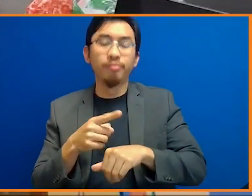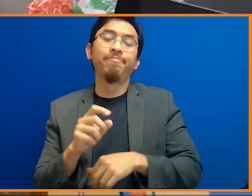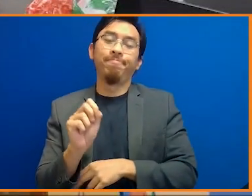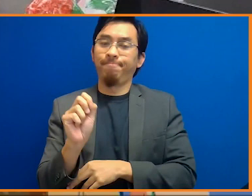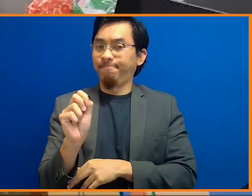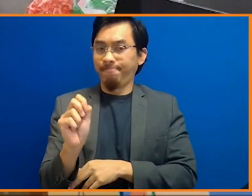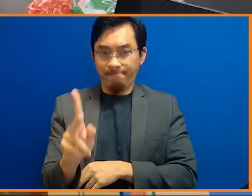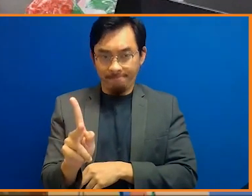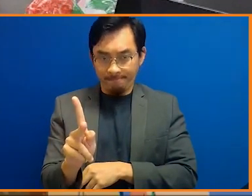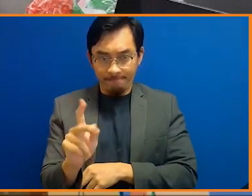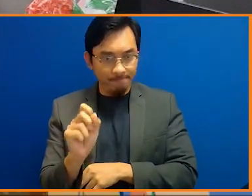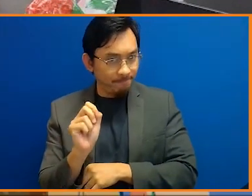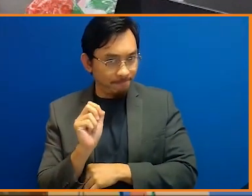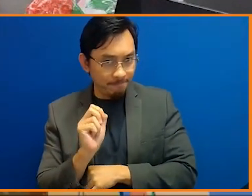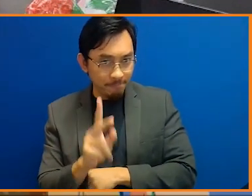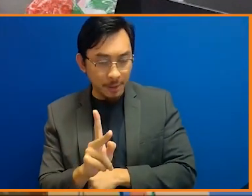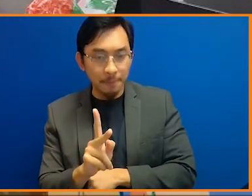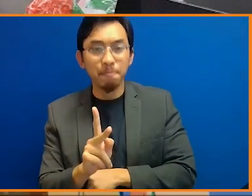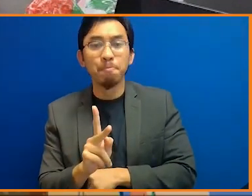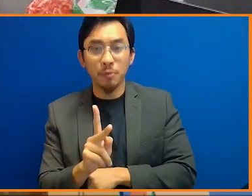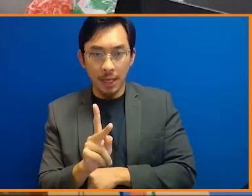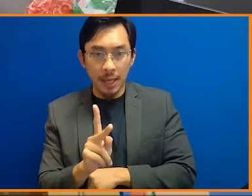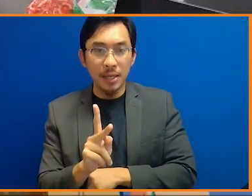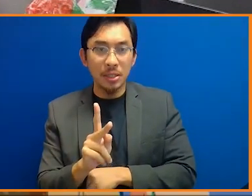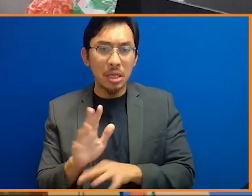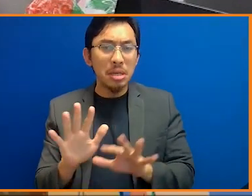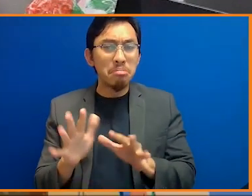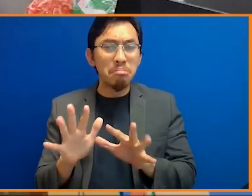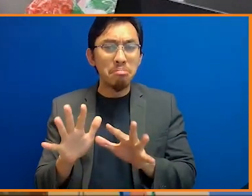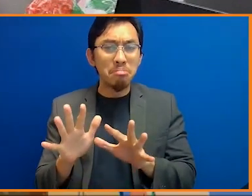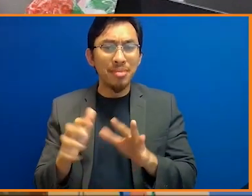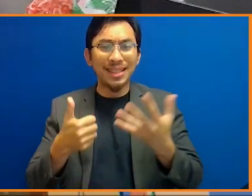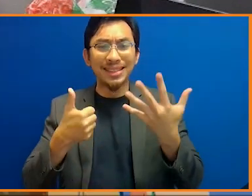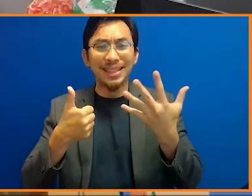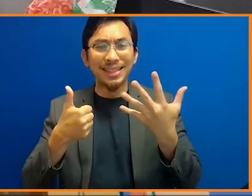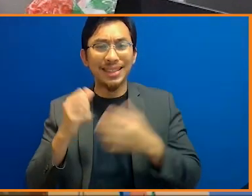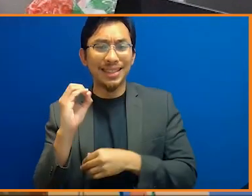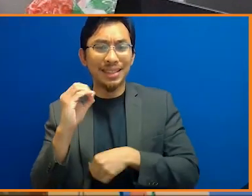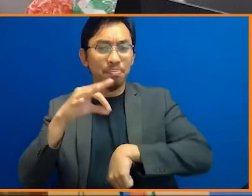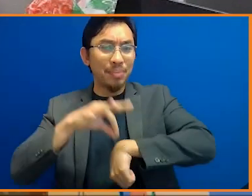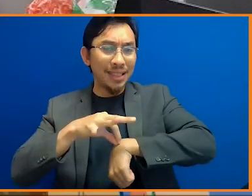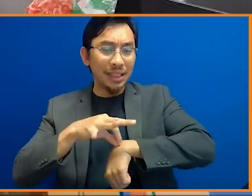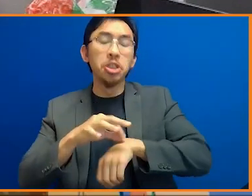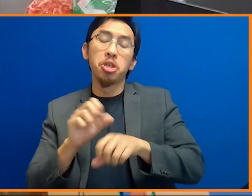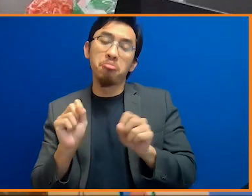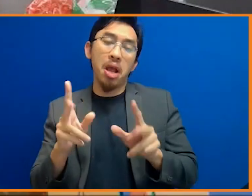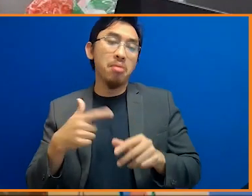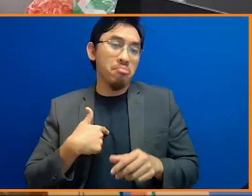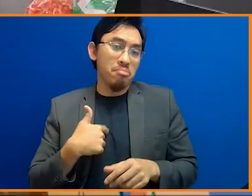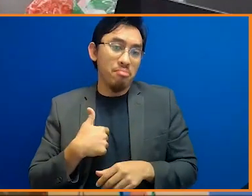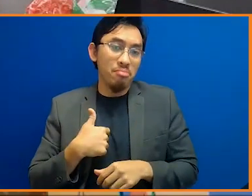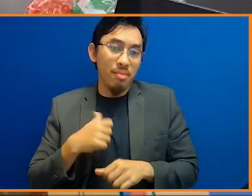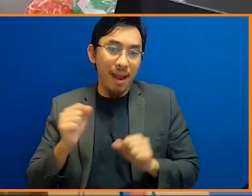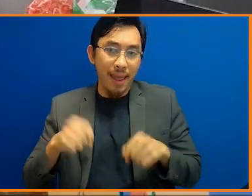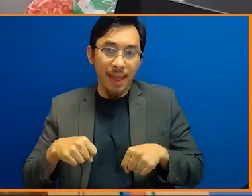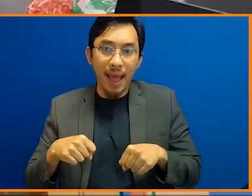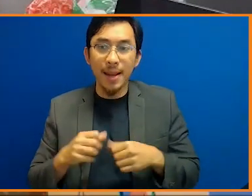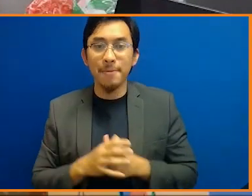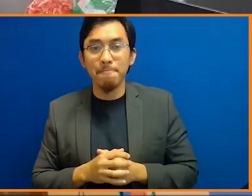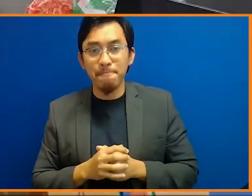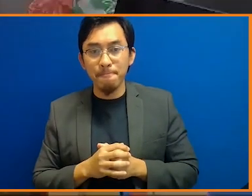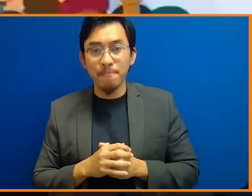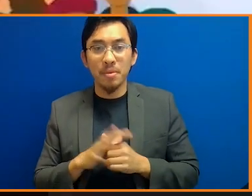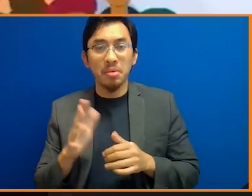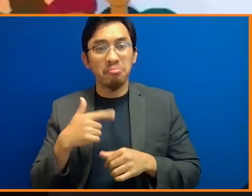hour. Okay, so yeah, I An heard hour, from. yeah. Okay, About so 60 minutes. yes, okay. So yeah,